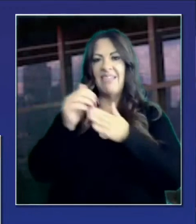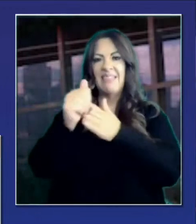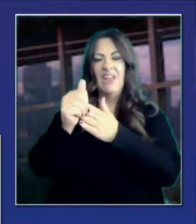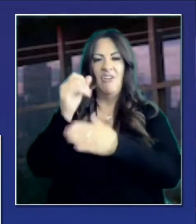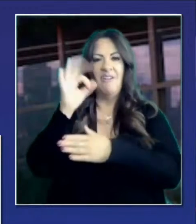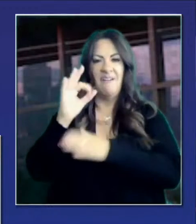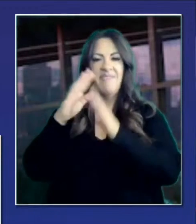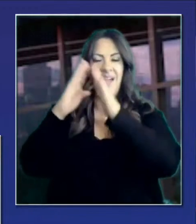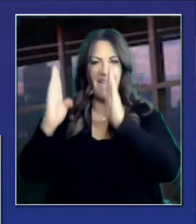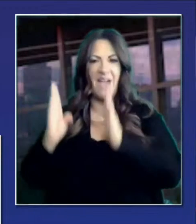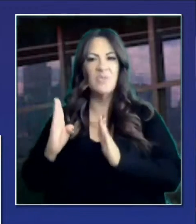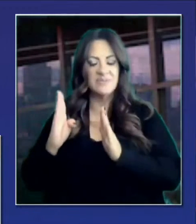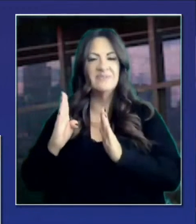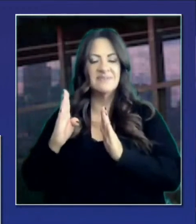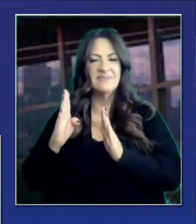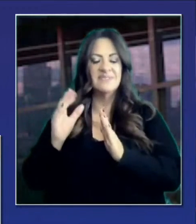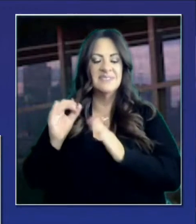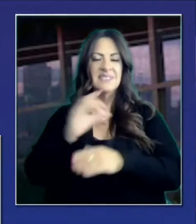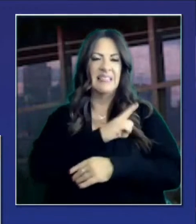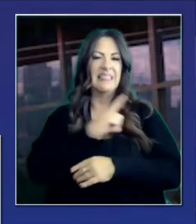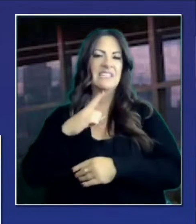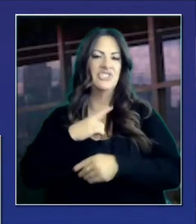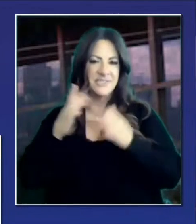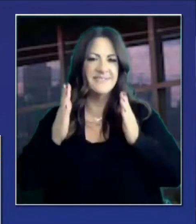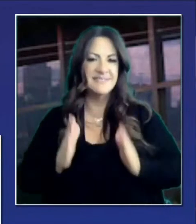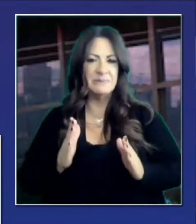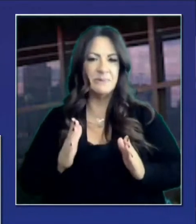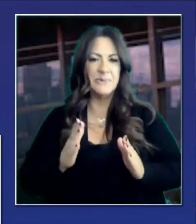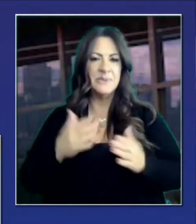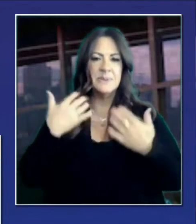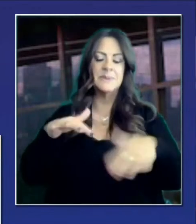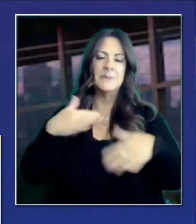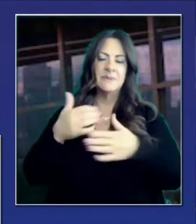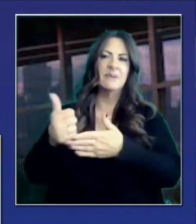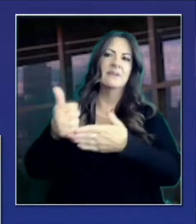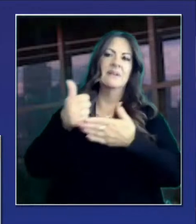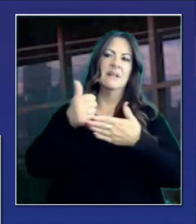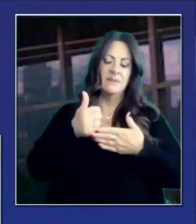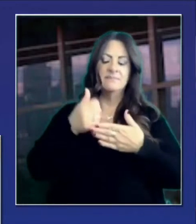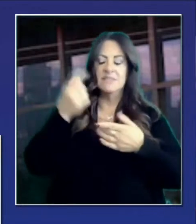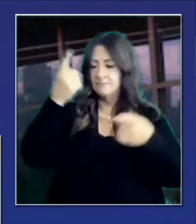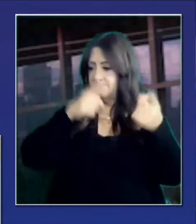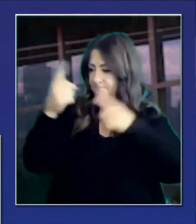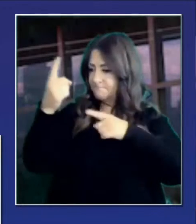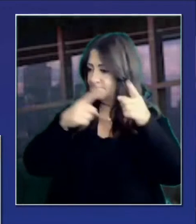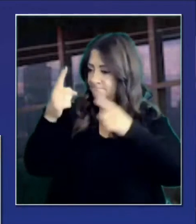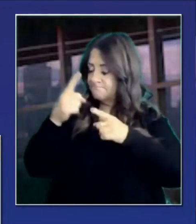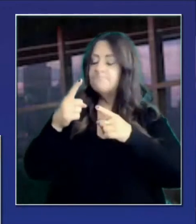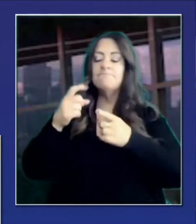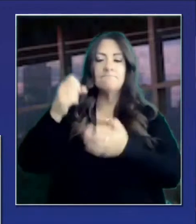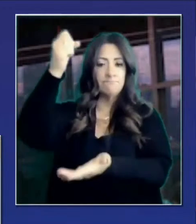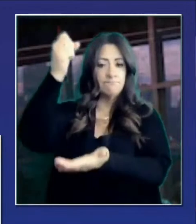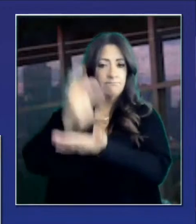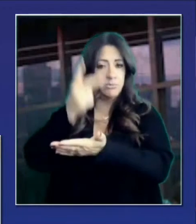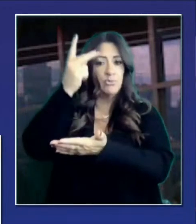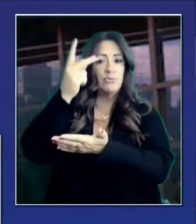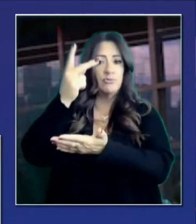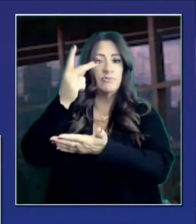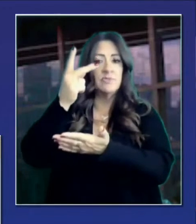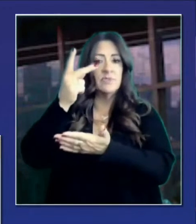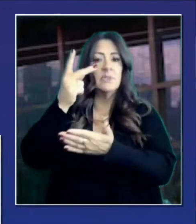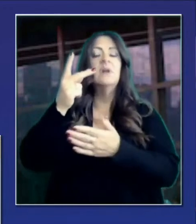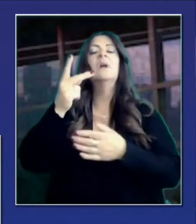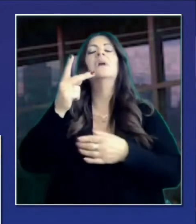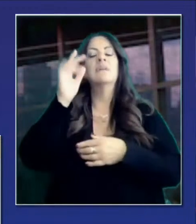this. No one outsourced time and attention to getting a deal done, now being socialized today to extend the